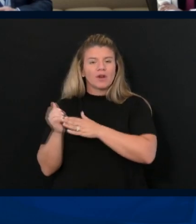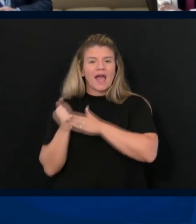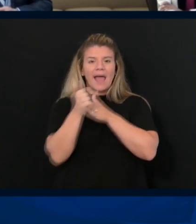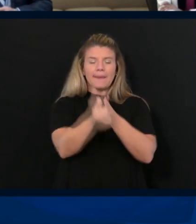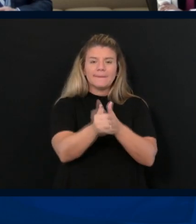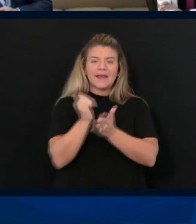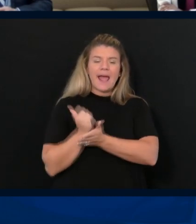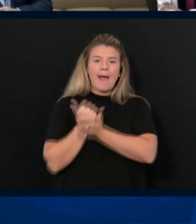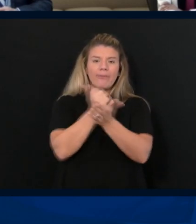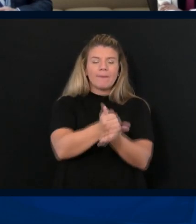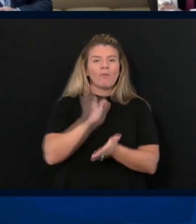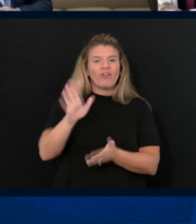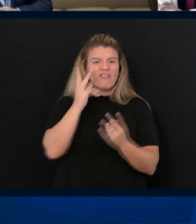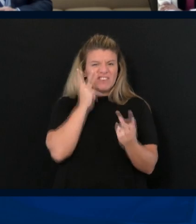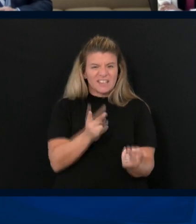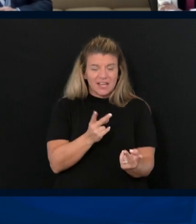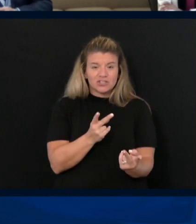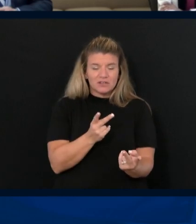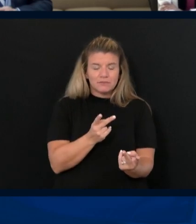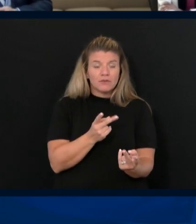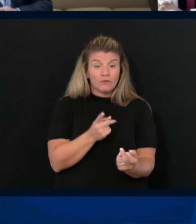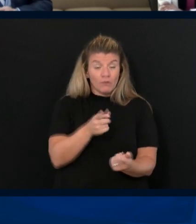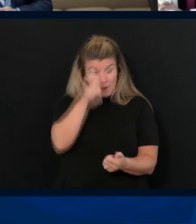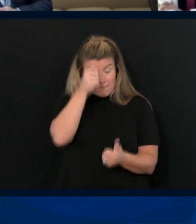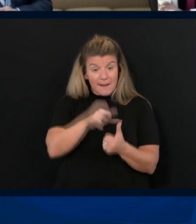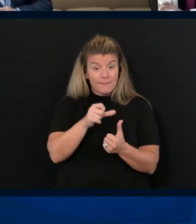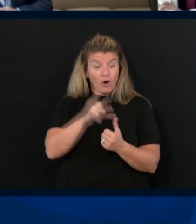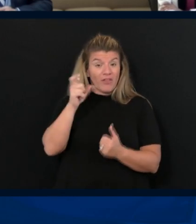regard to visitation. As you'll recall, the governor